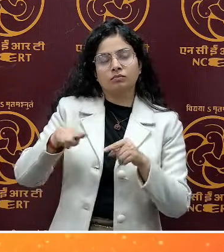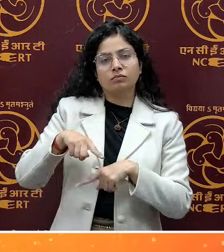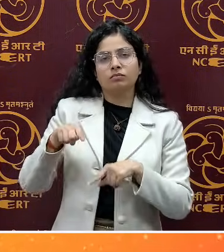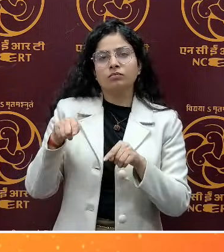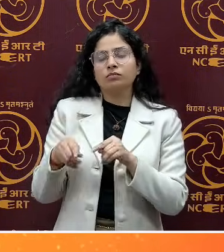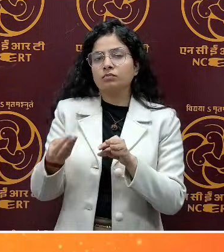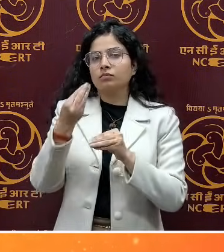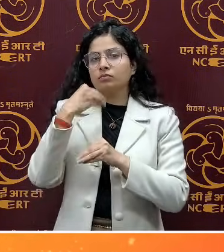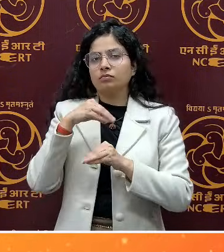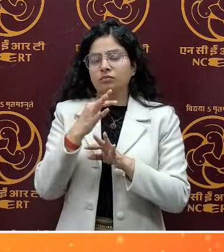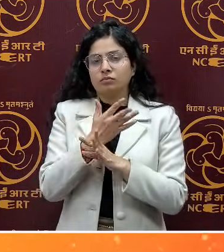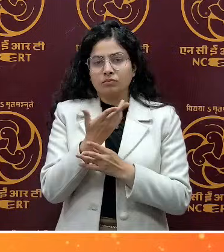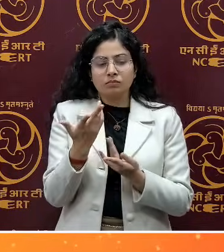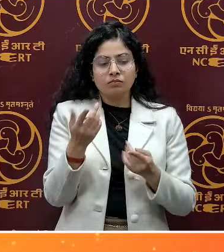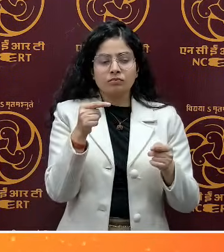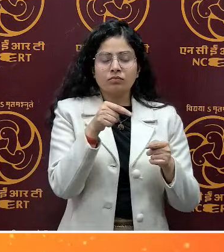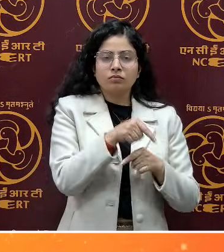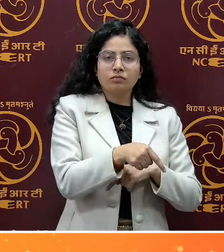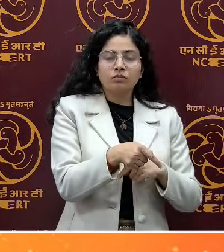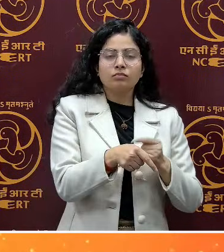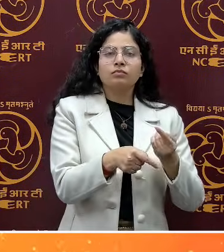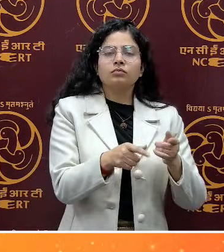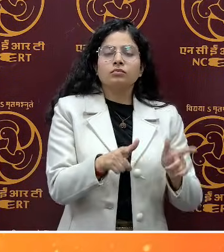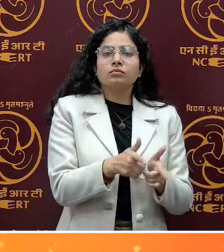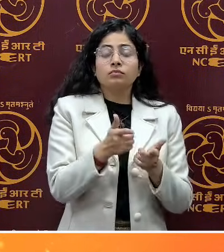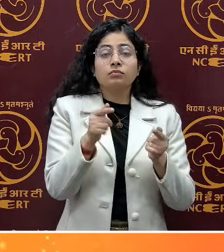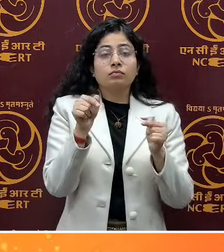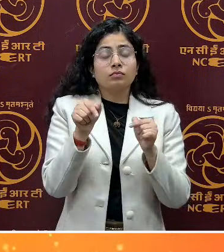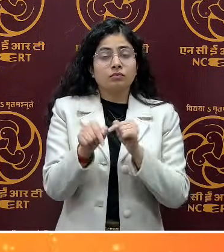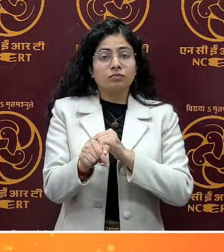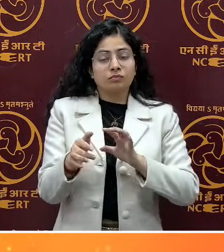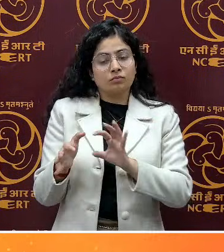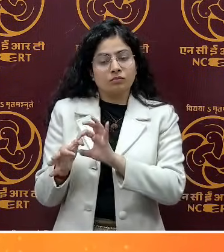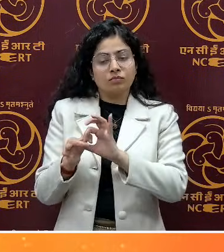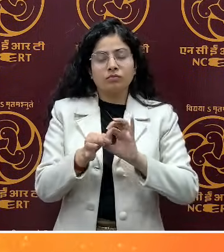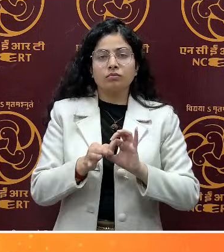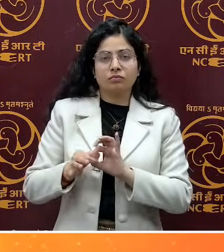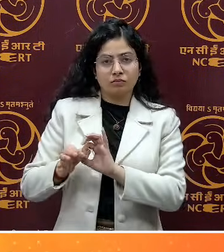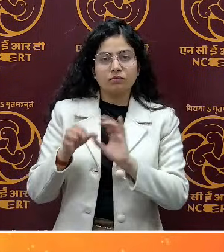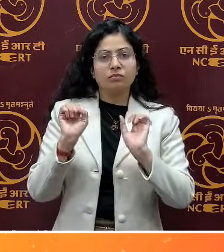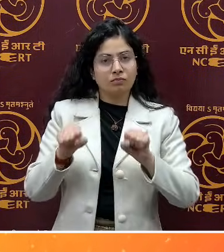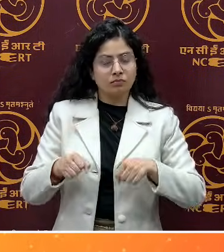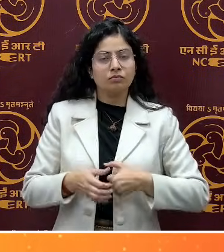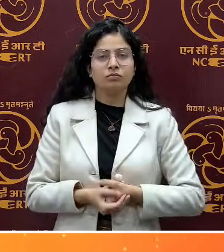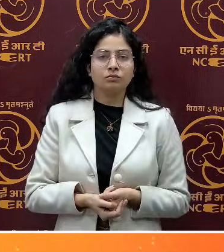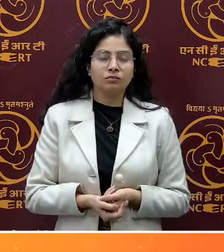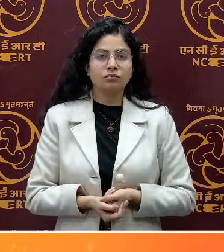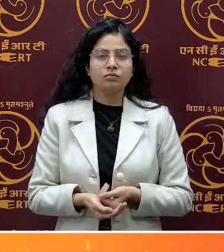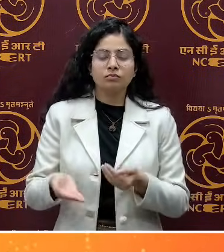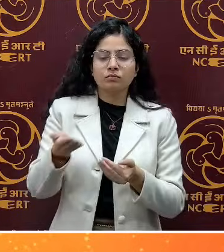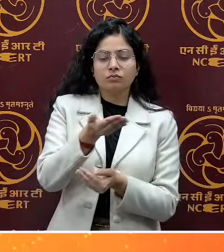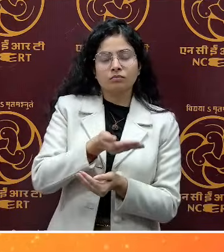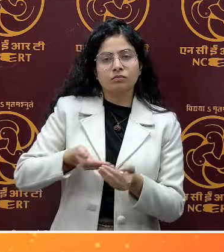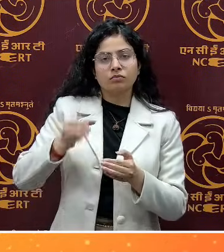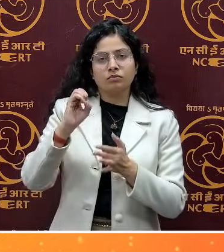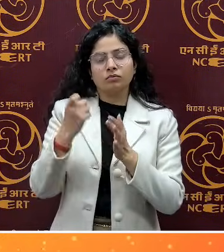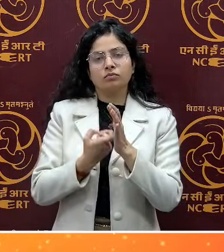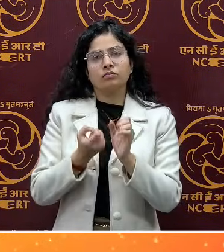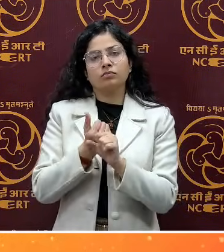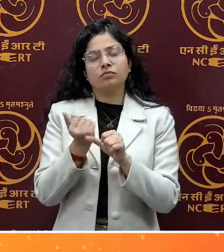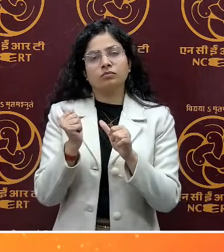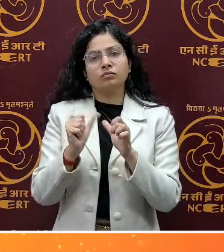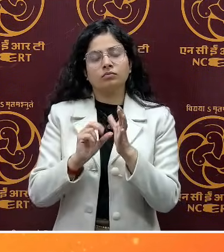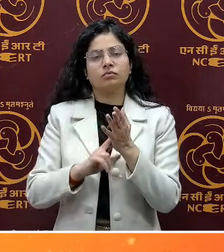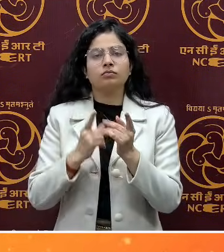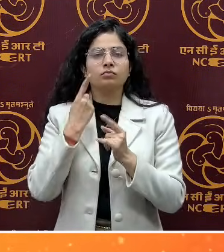present inside the ecosystem, right? So there is an interdependence. Each organism is dependent on the